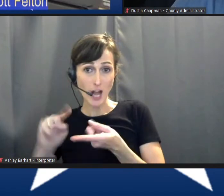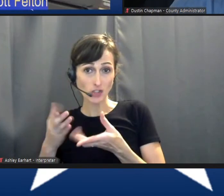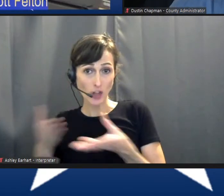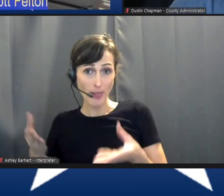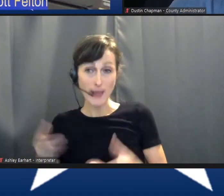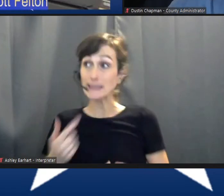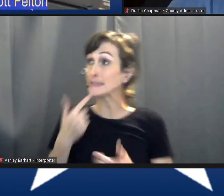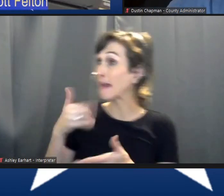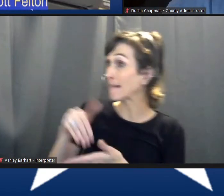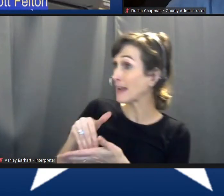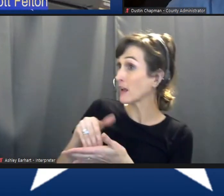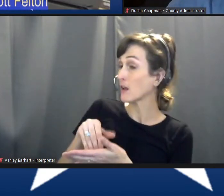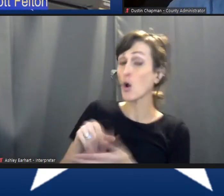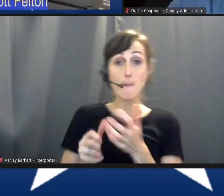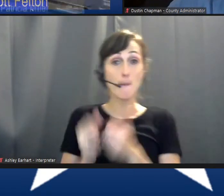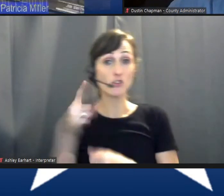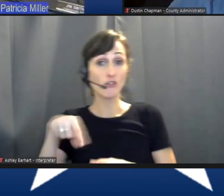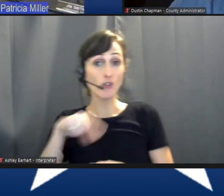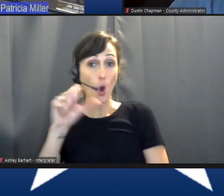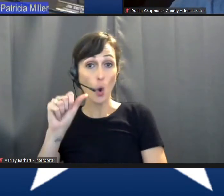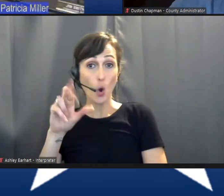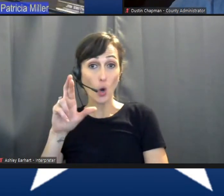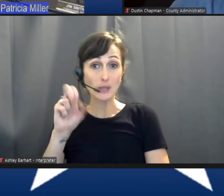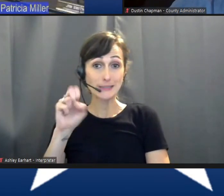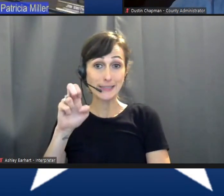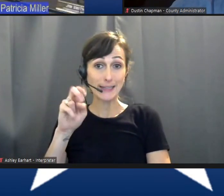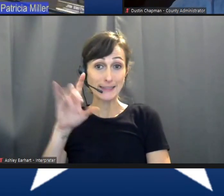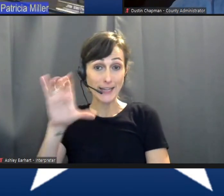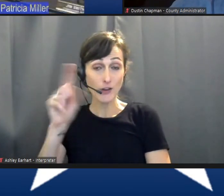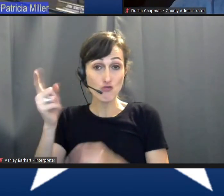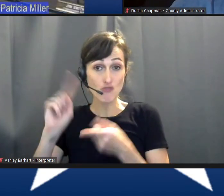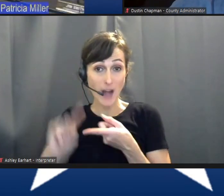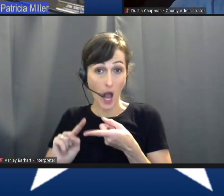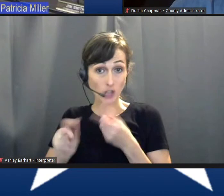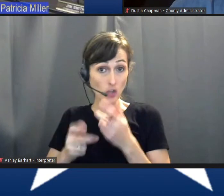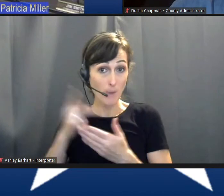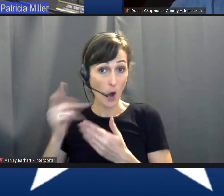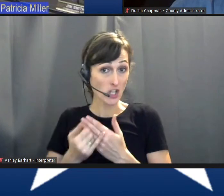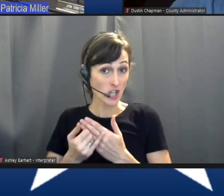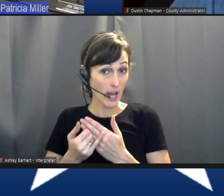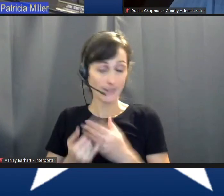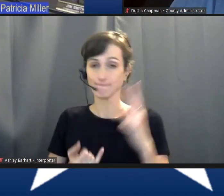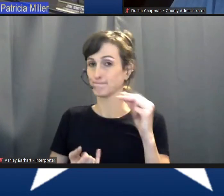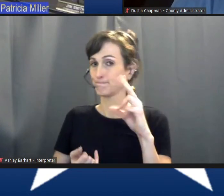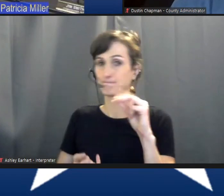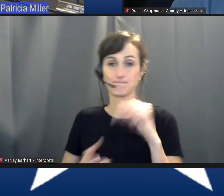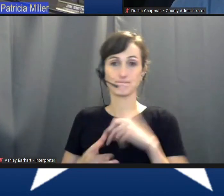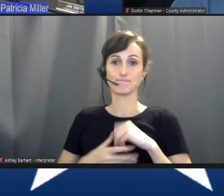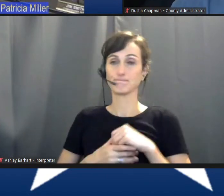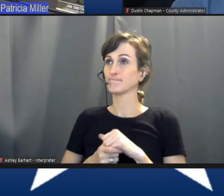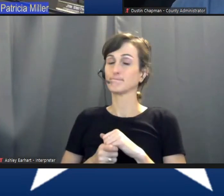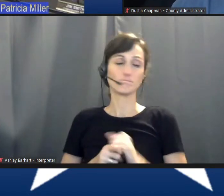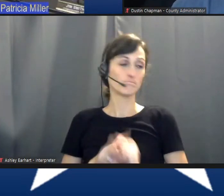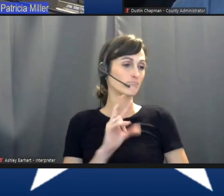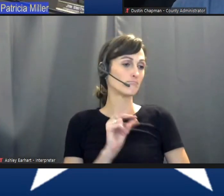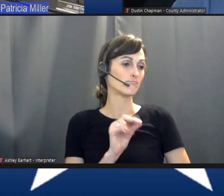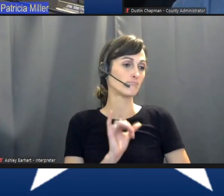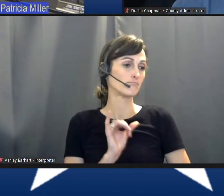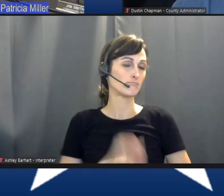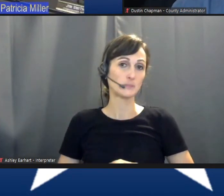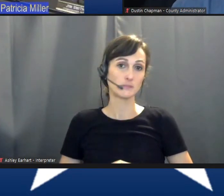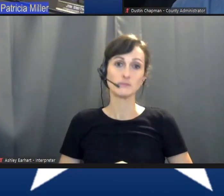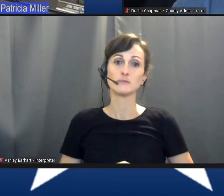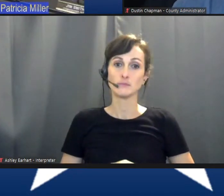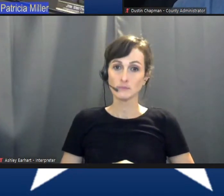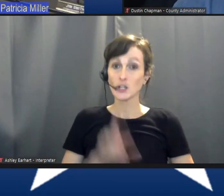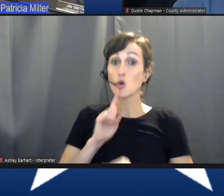of those the arsenic reduction projects? No. No. No. Just straight out There,